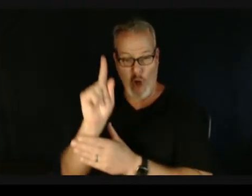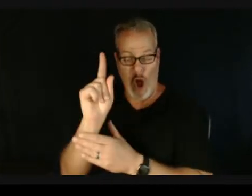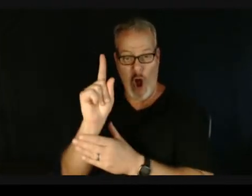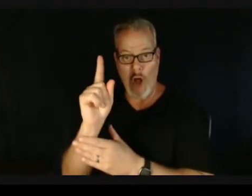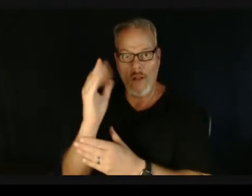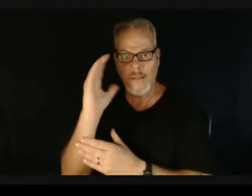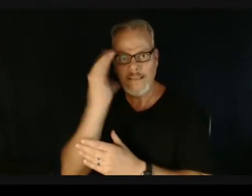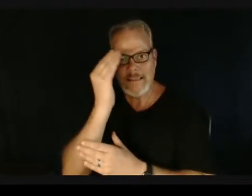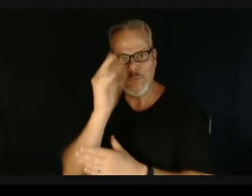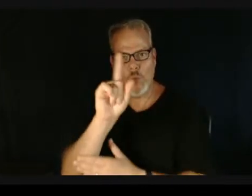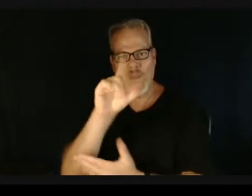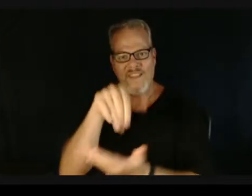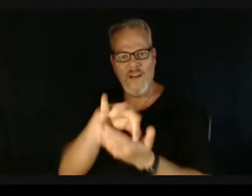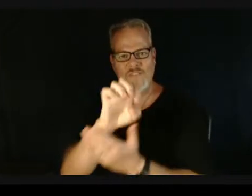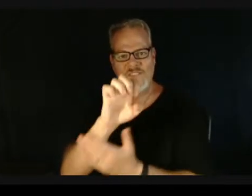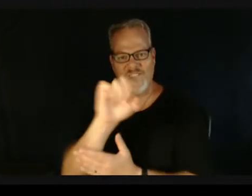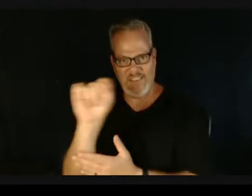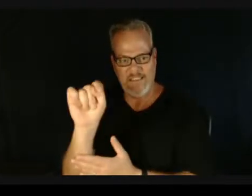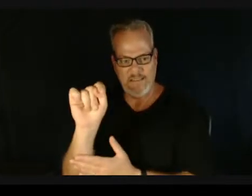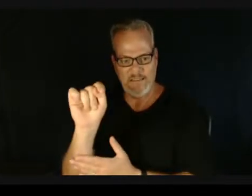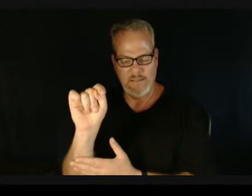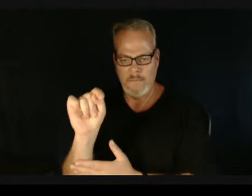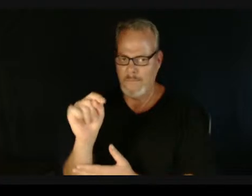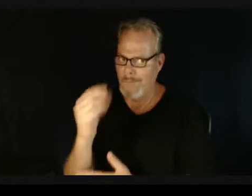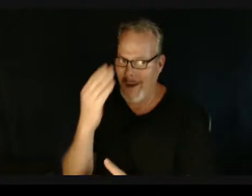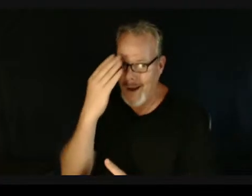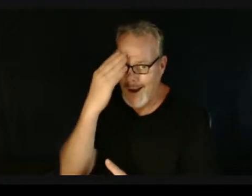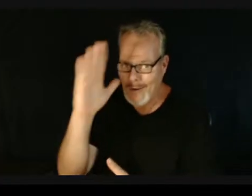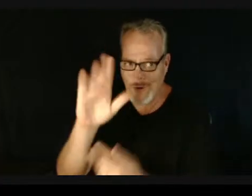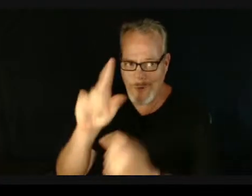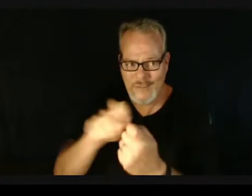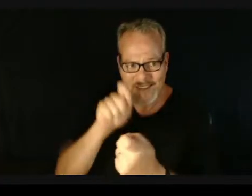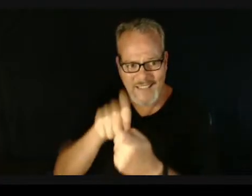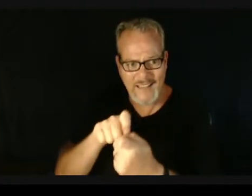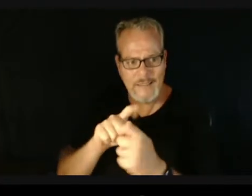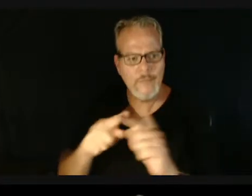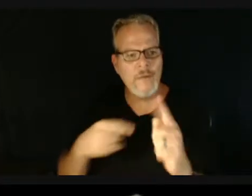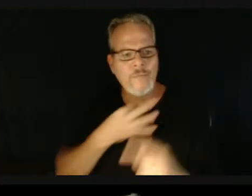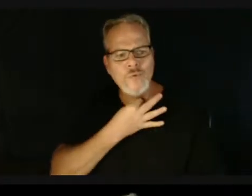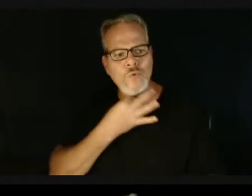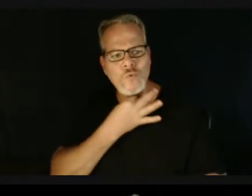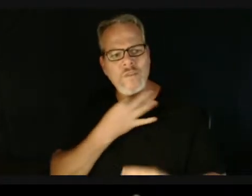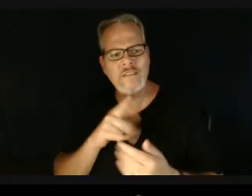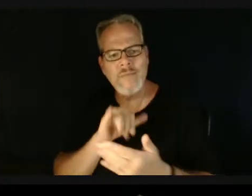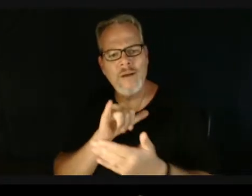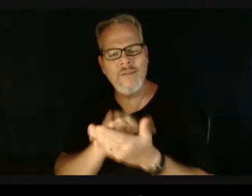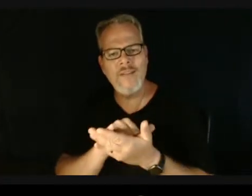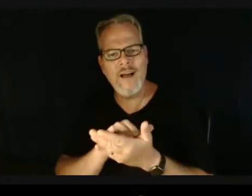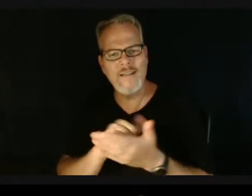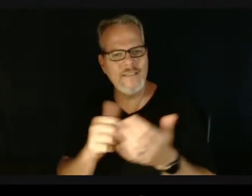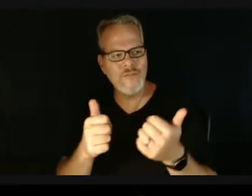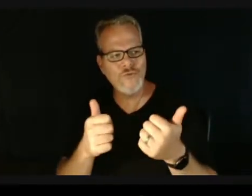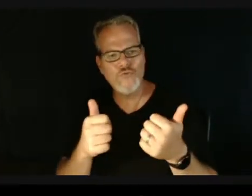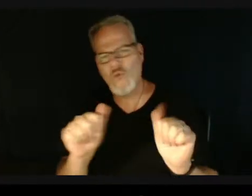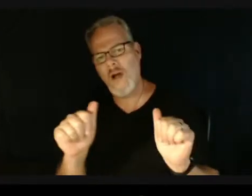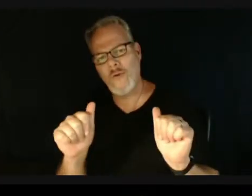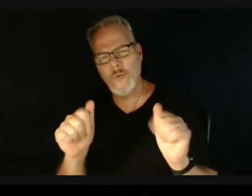feet also. I don't know really exactly, right? So I was curious about this and try to tug at this a little bit more as